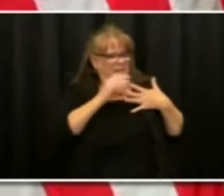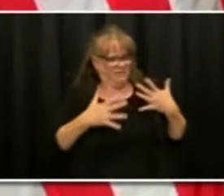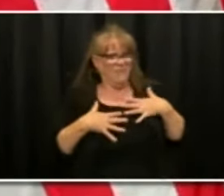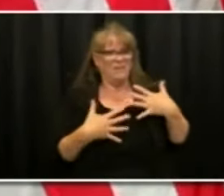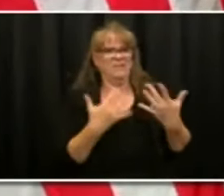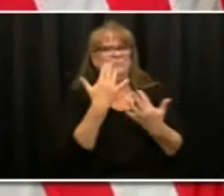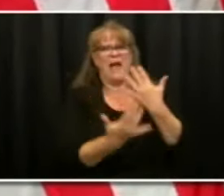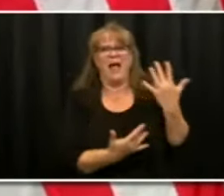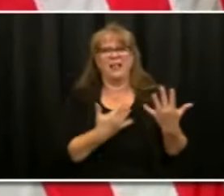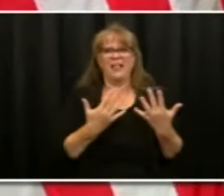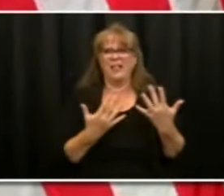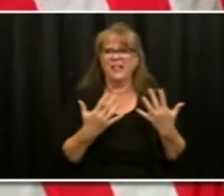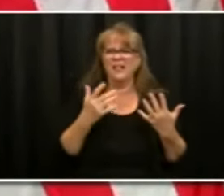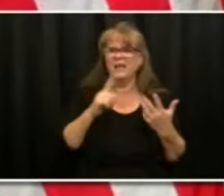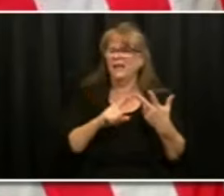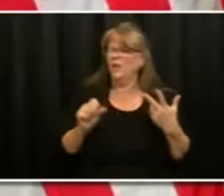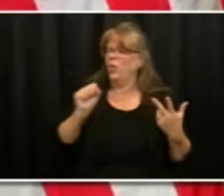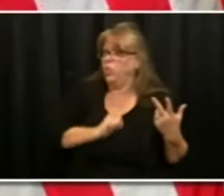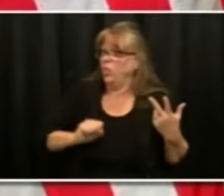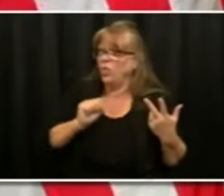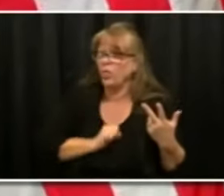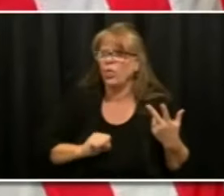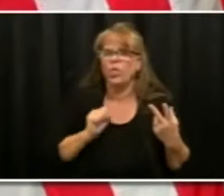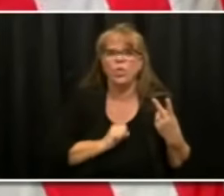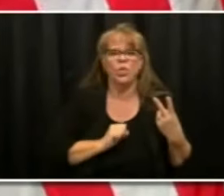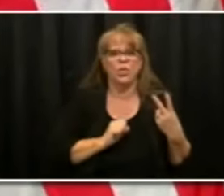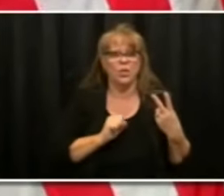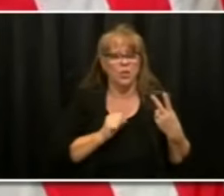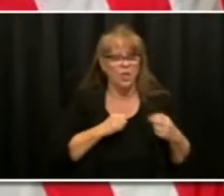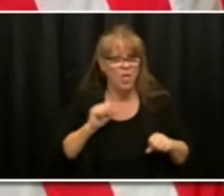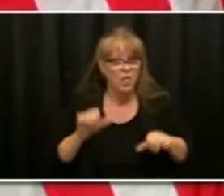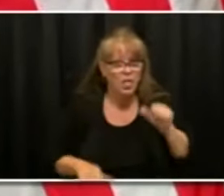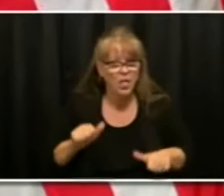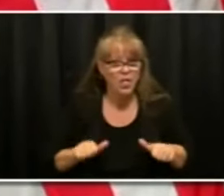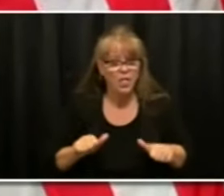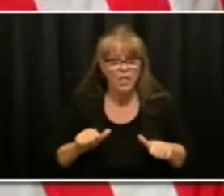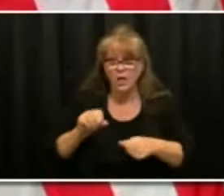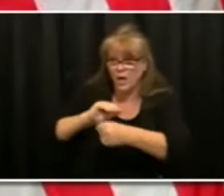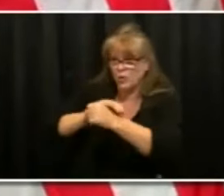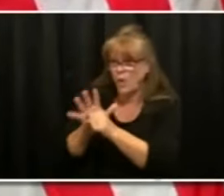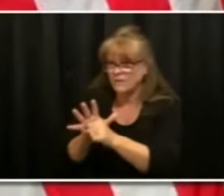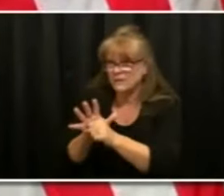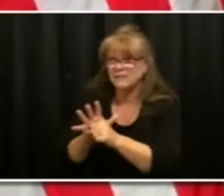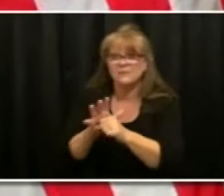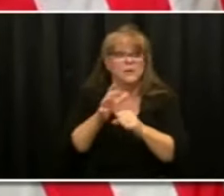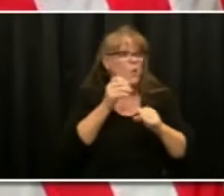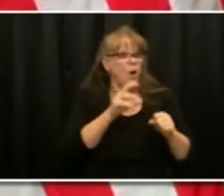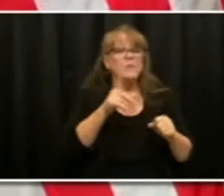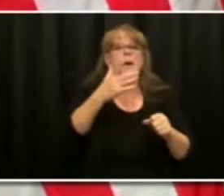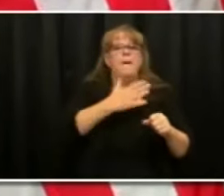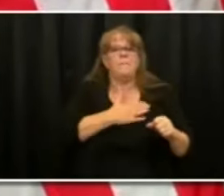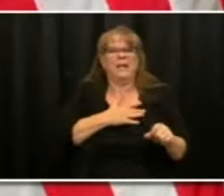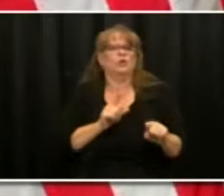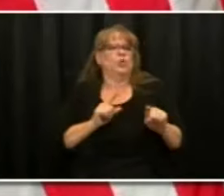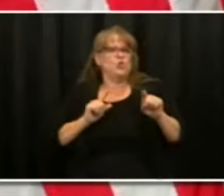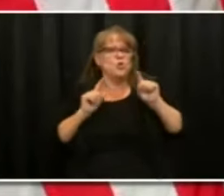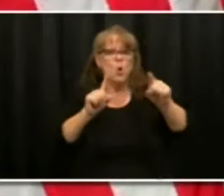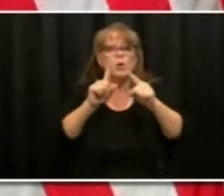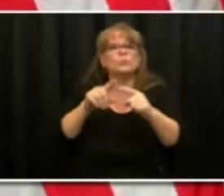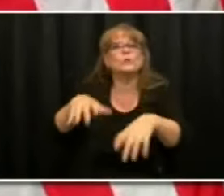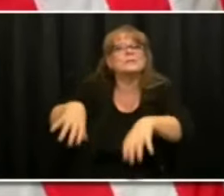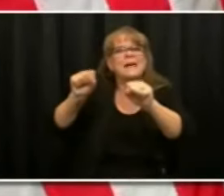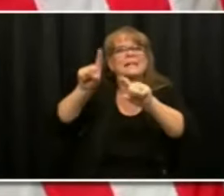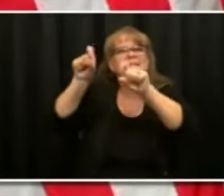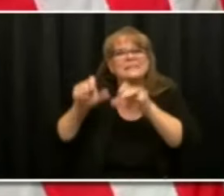a COVID test. In normal circumstances, pre-pandemic, you might have just written it off and said, oh, it's just the poor